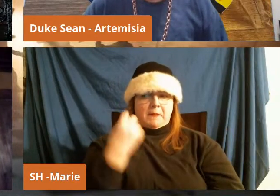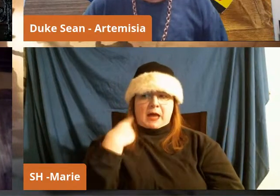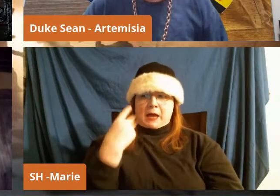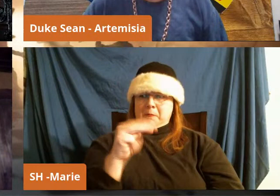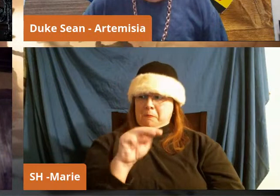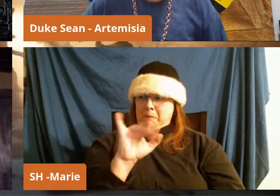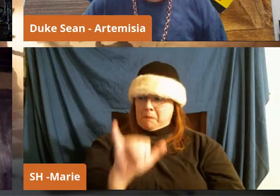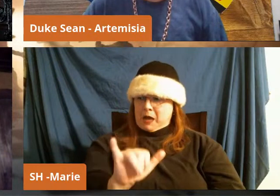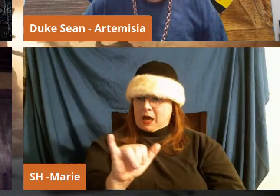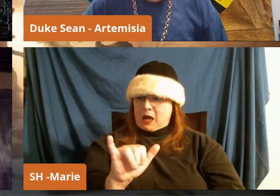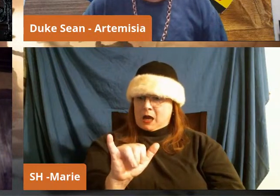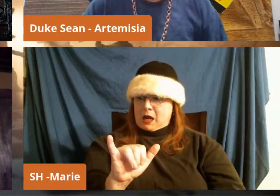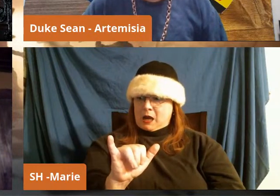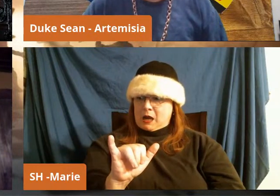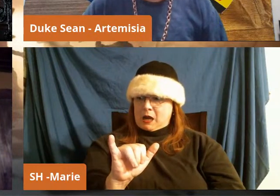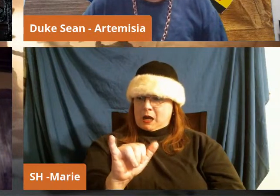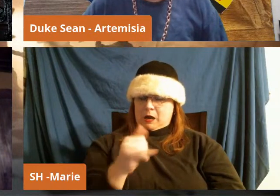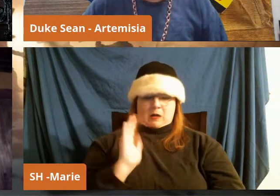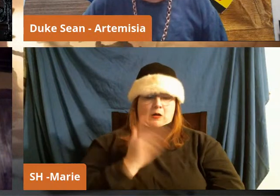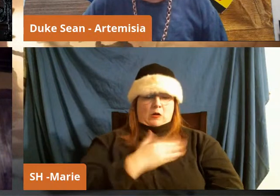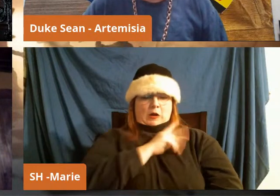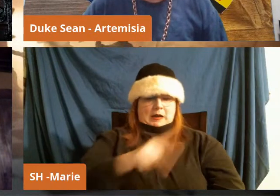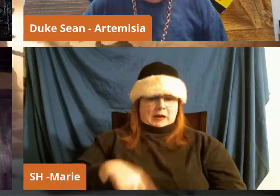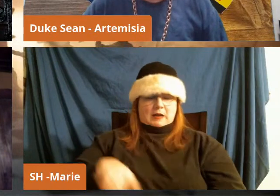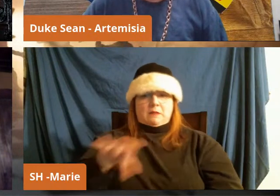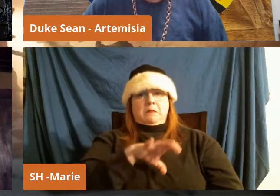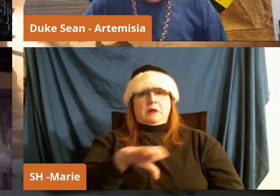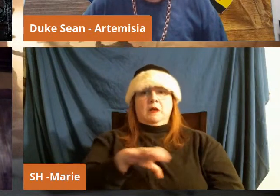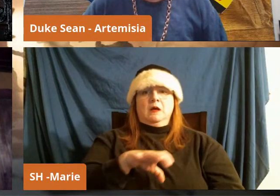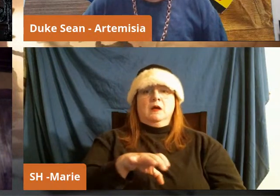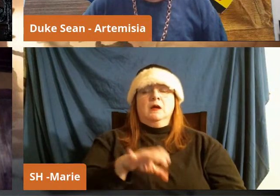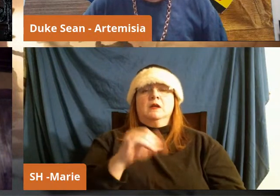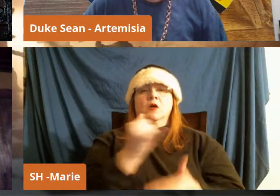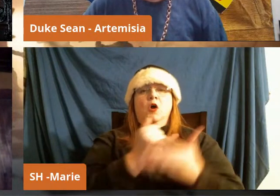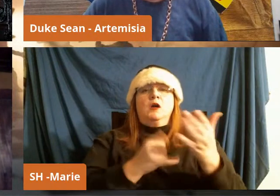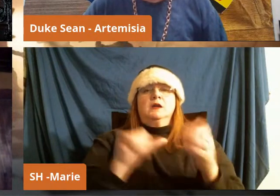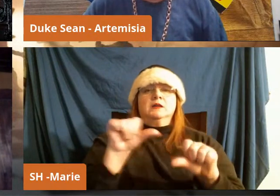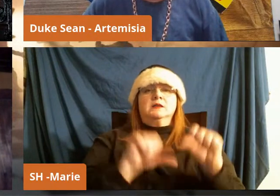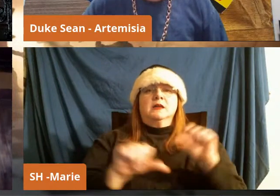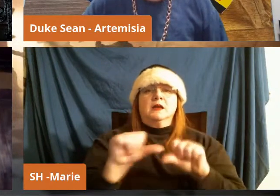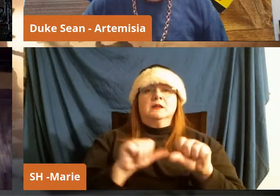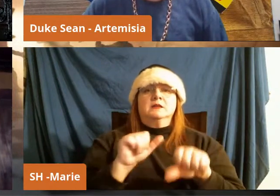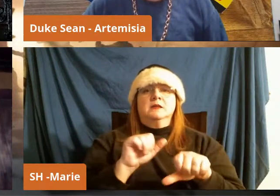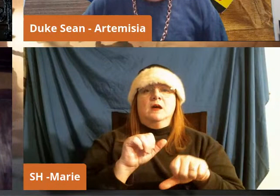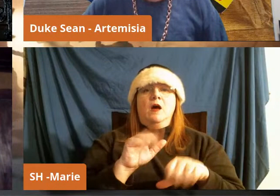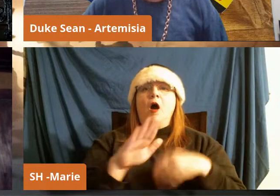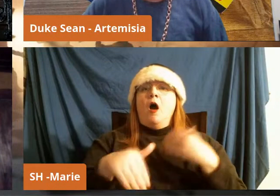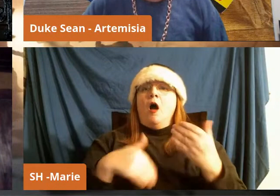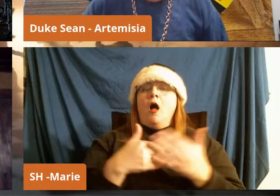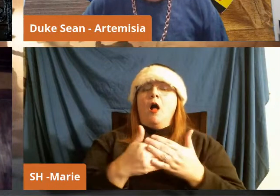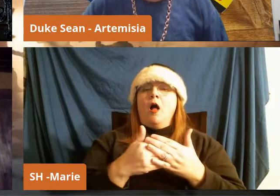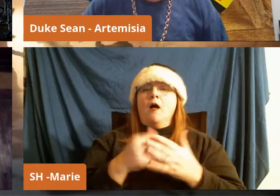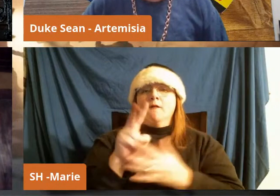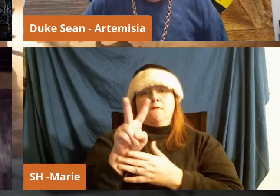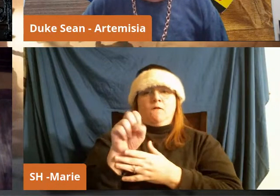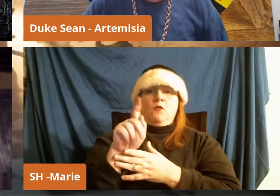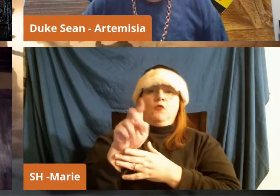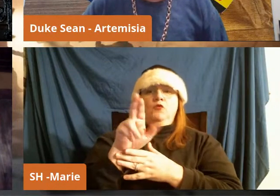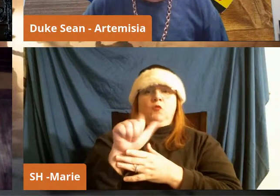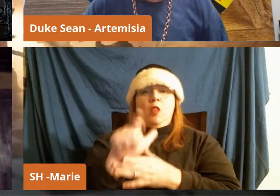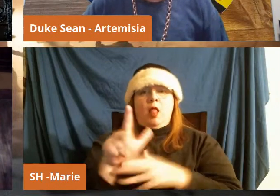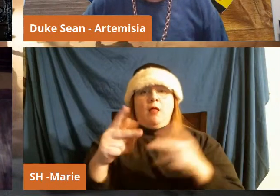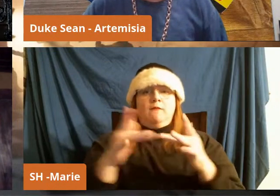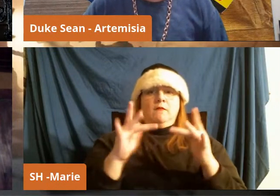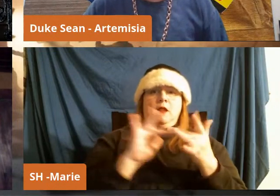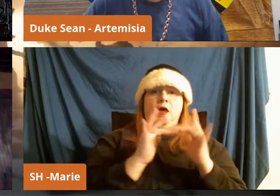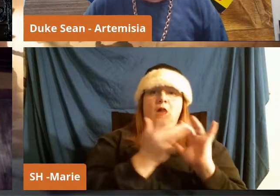May, our kingdom did our Kingdom Arts and Sciences competition, all virtual. Right. It